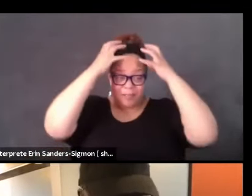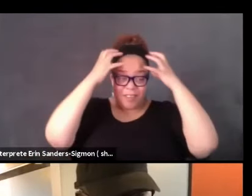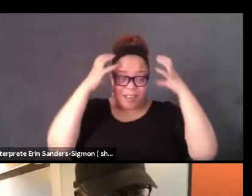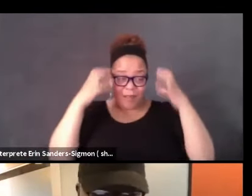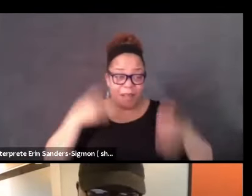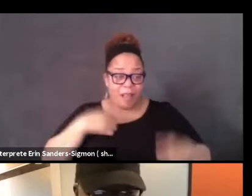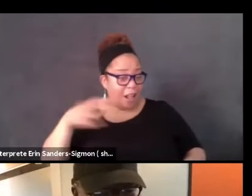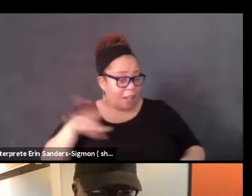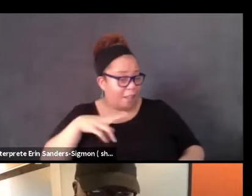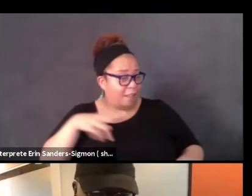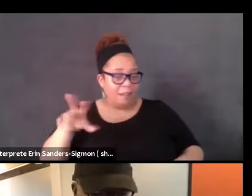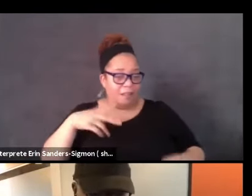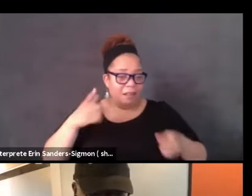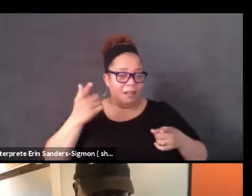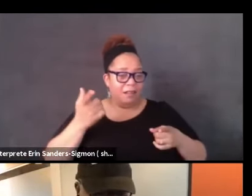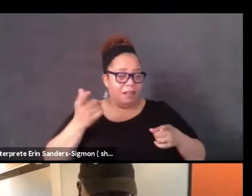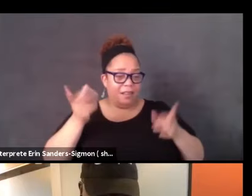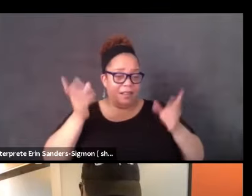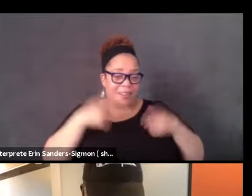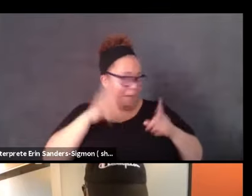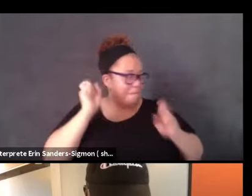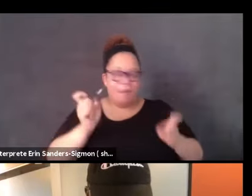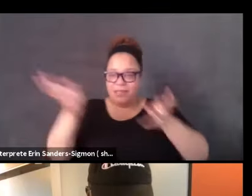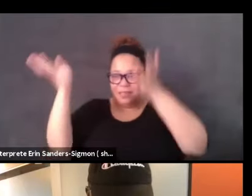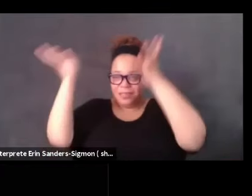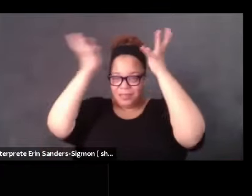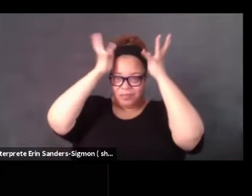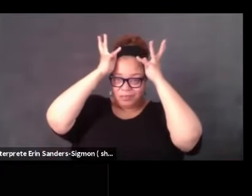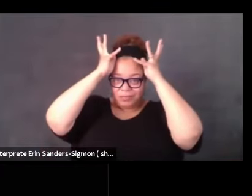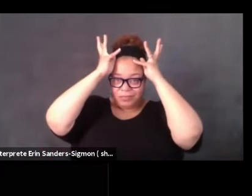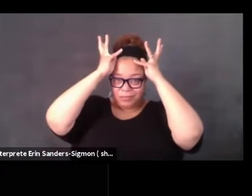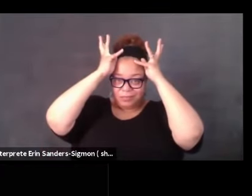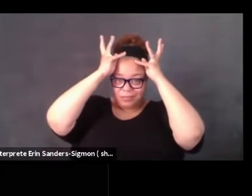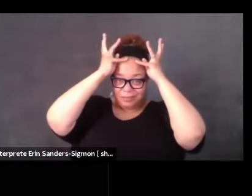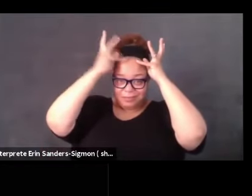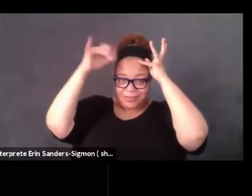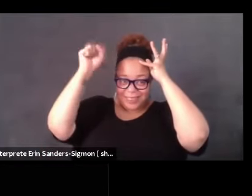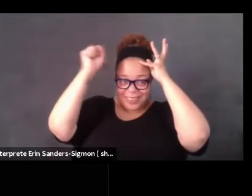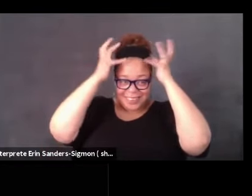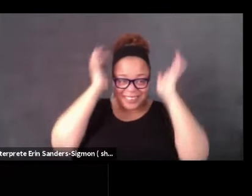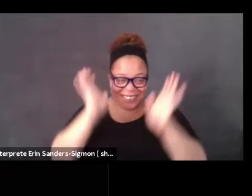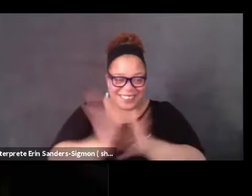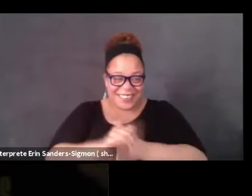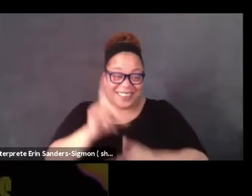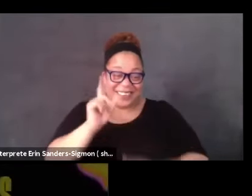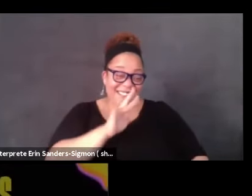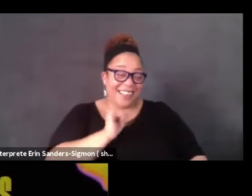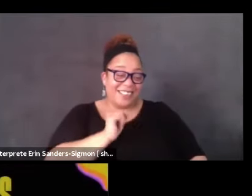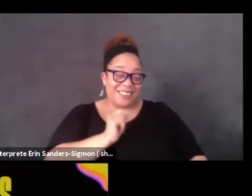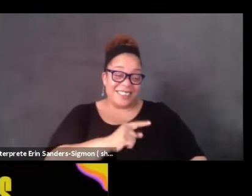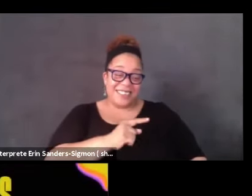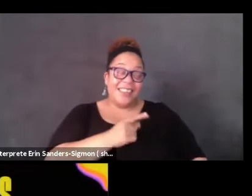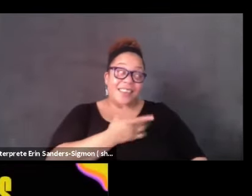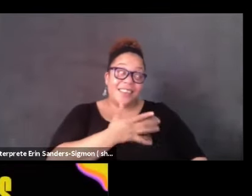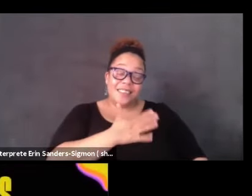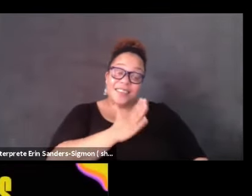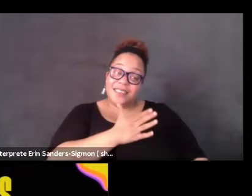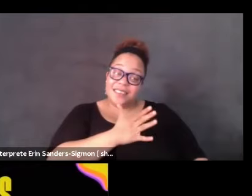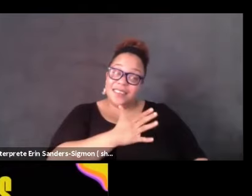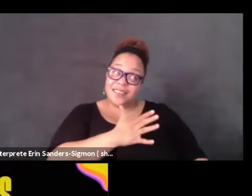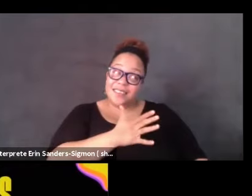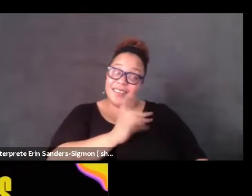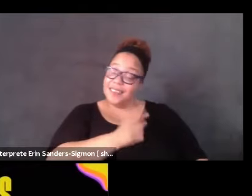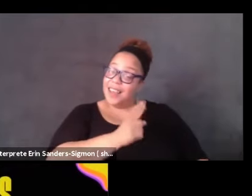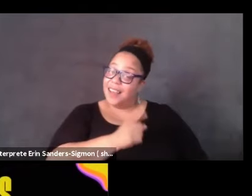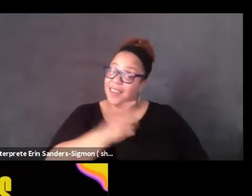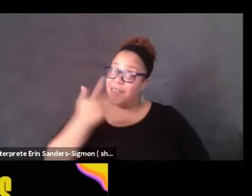girl. He will be at your door in just a moment. Be careful. But like Bamuthi said, it is my pleasure now